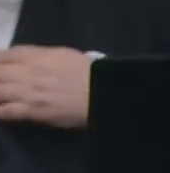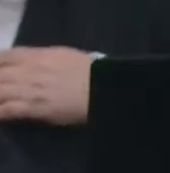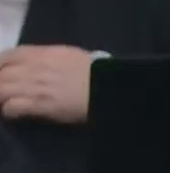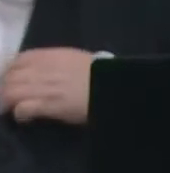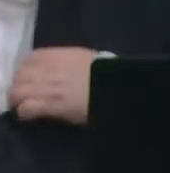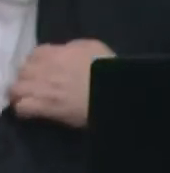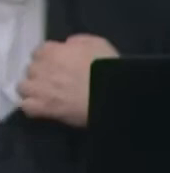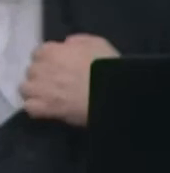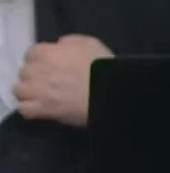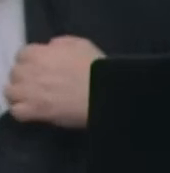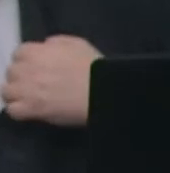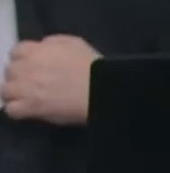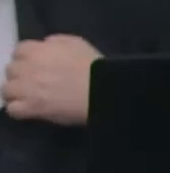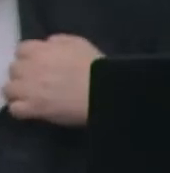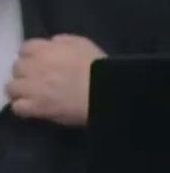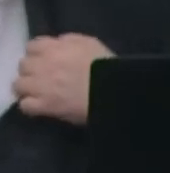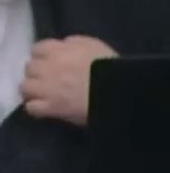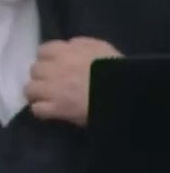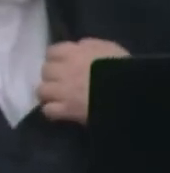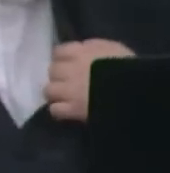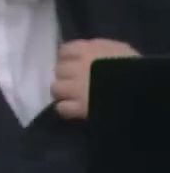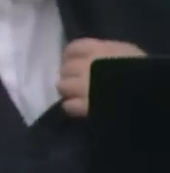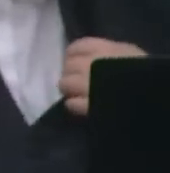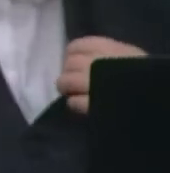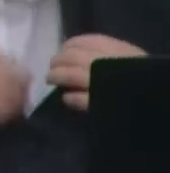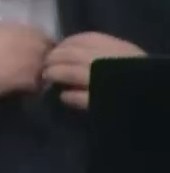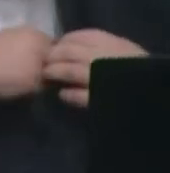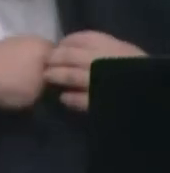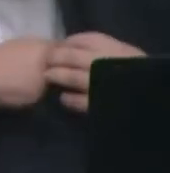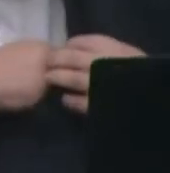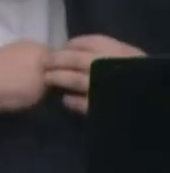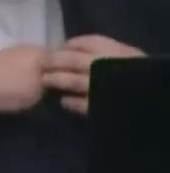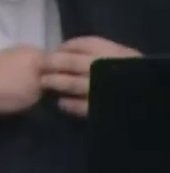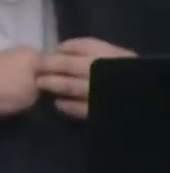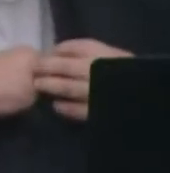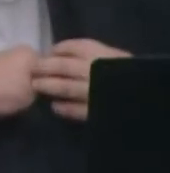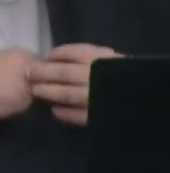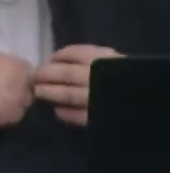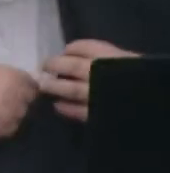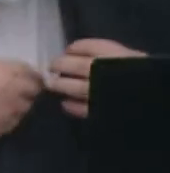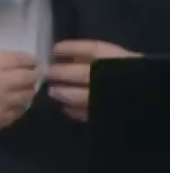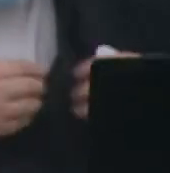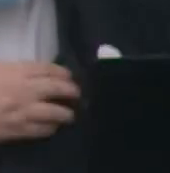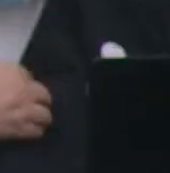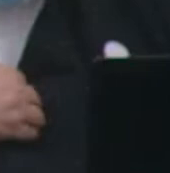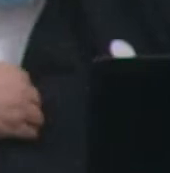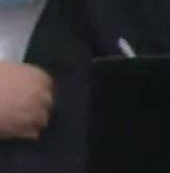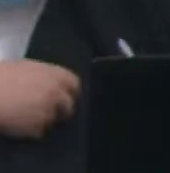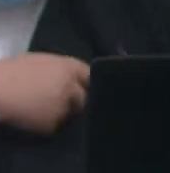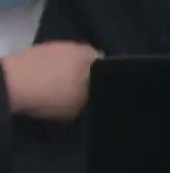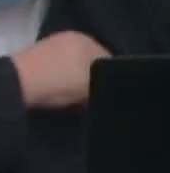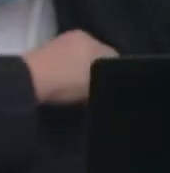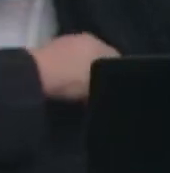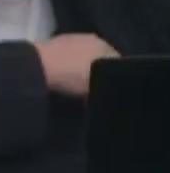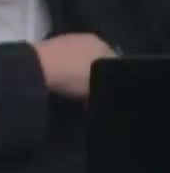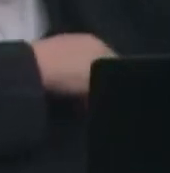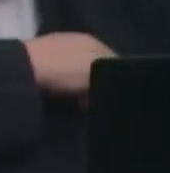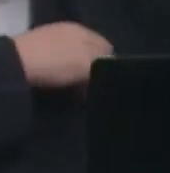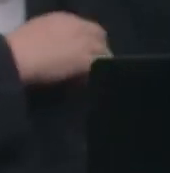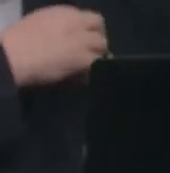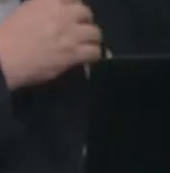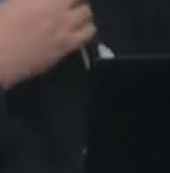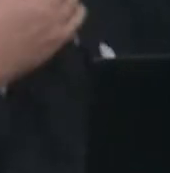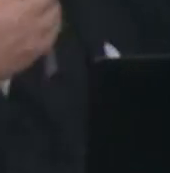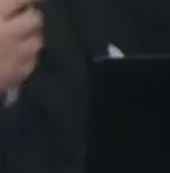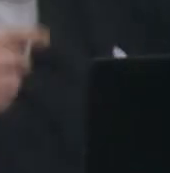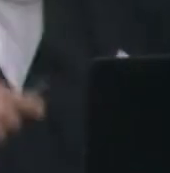fourthly, development of an appropriate capital structure for the holding company to ensure